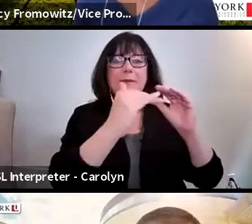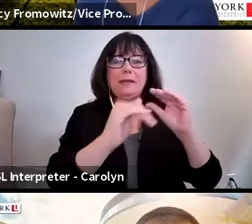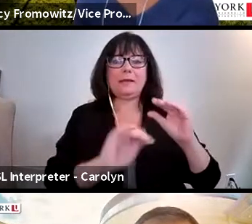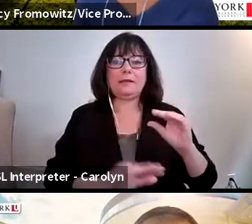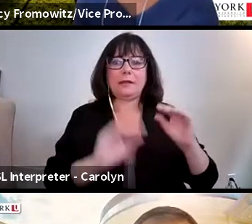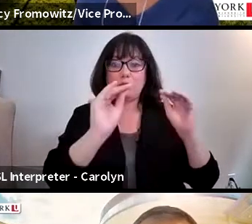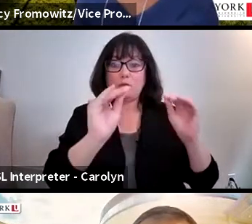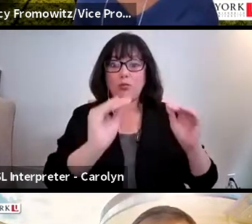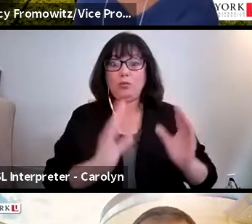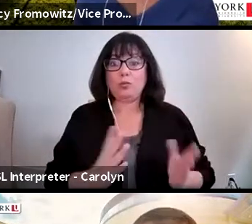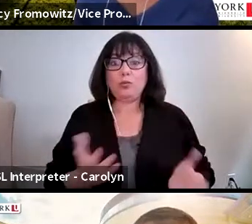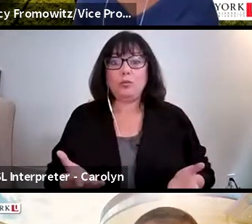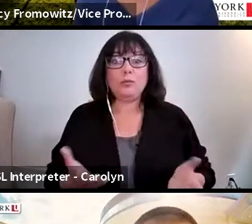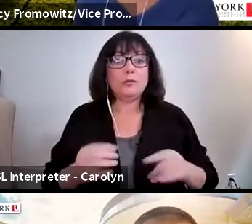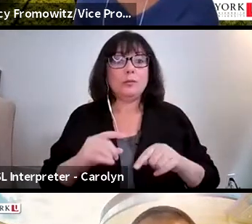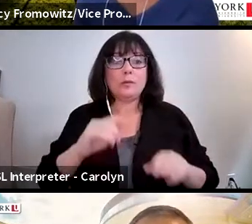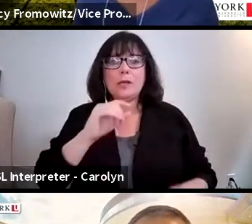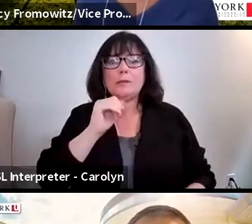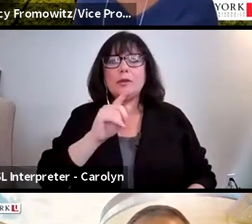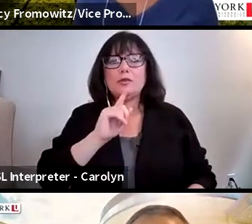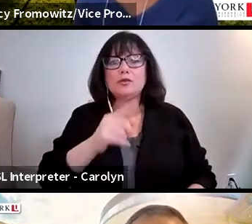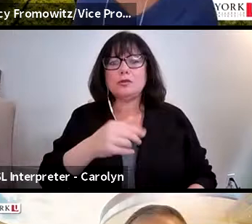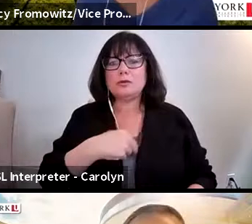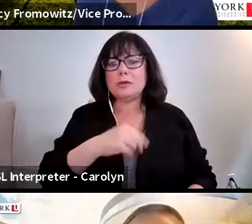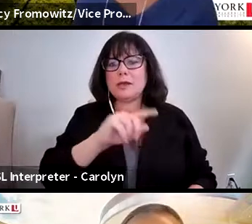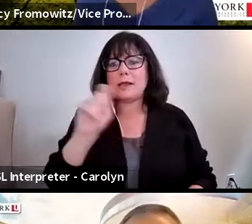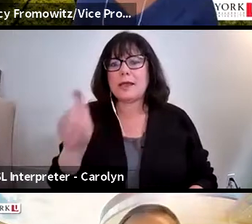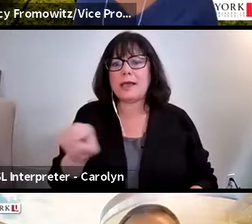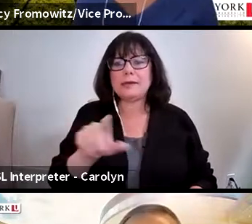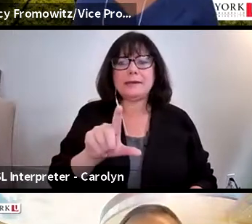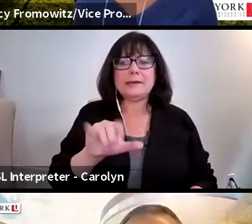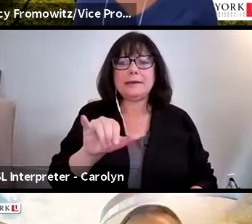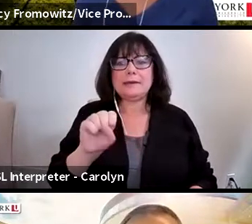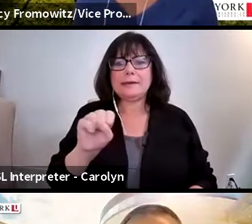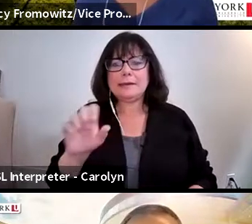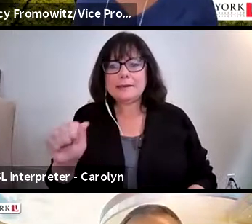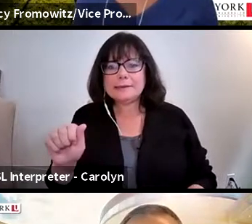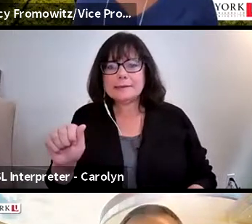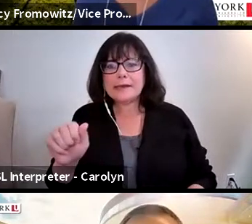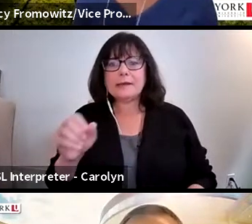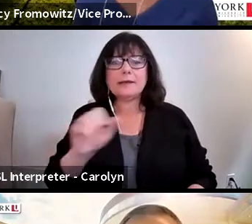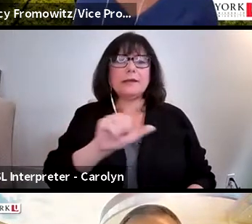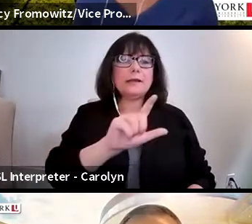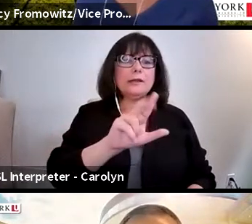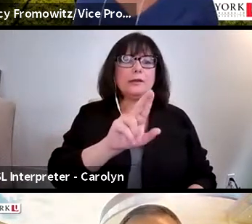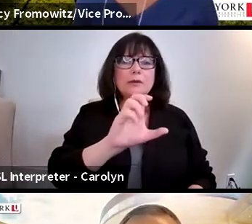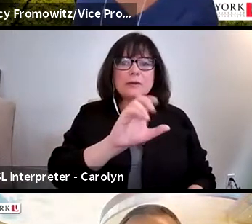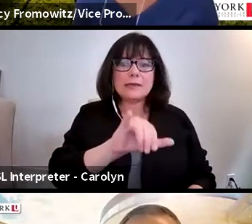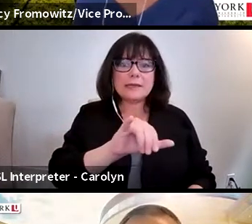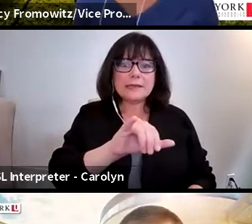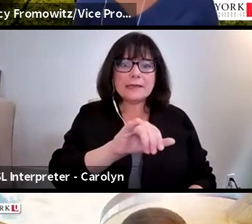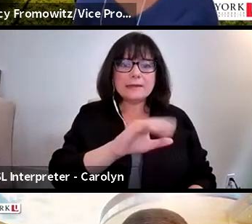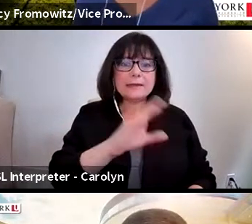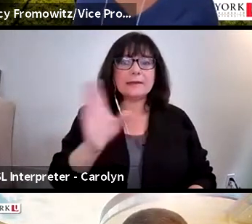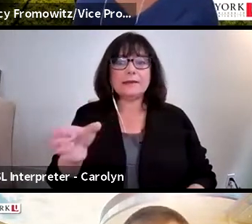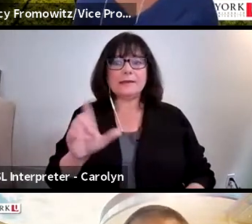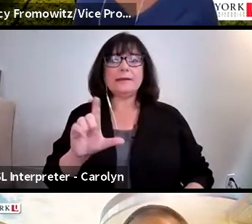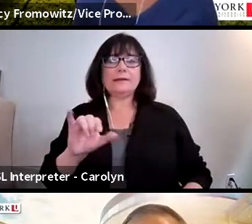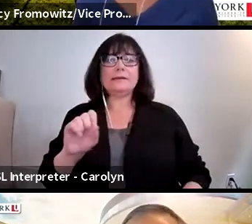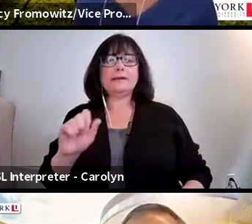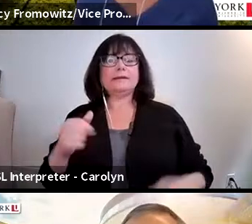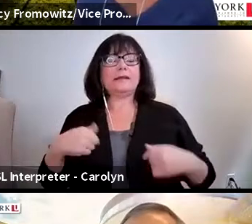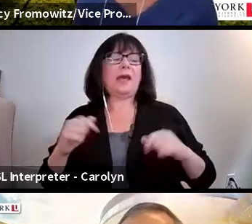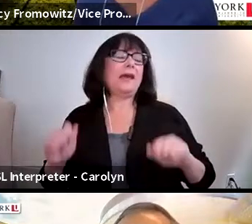ask Lisa or Lucy or someone. Could we, Lisa? I can start. UIT has